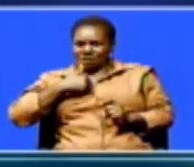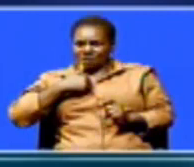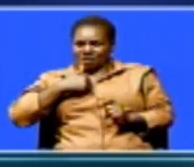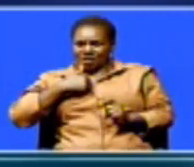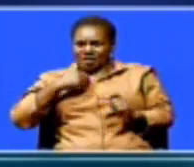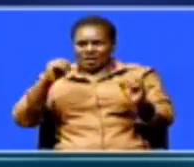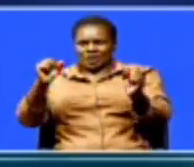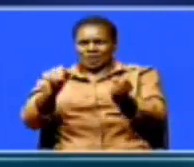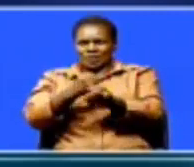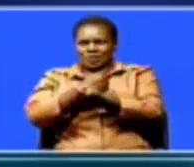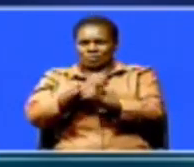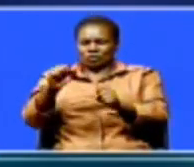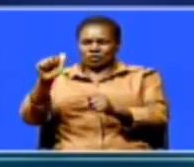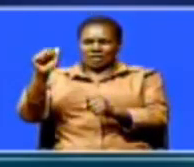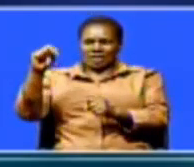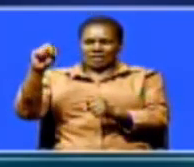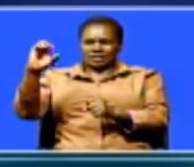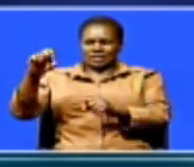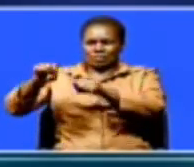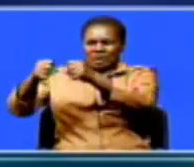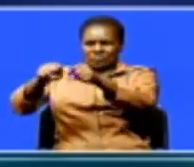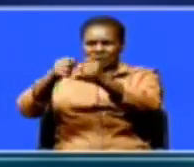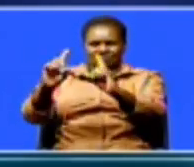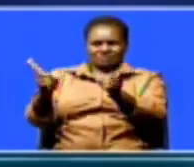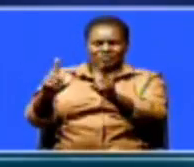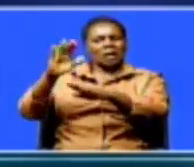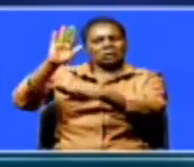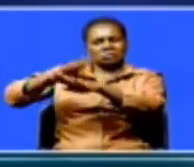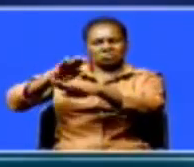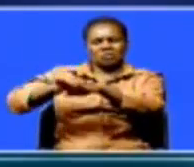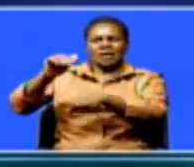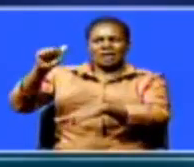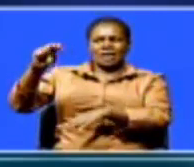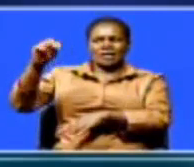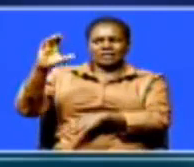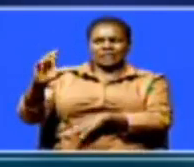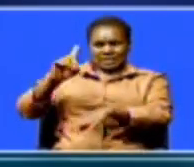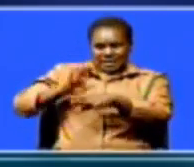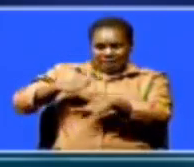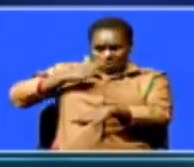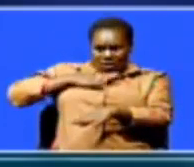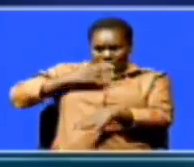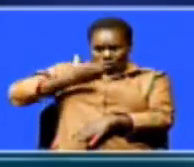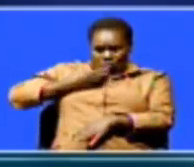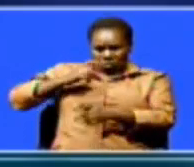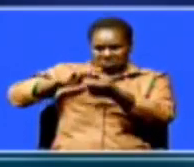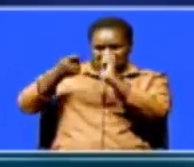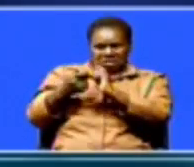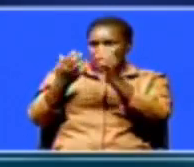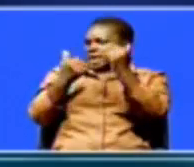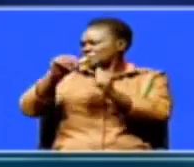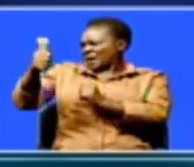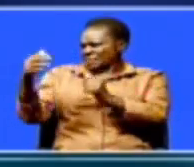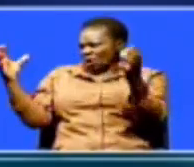it cannot be the role of ANC to interfere. Fair enough. And ANC, when we are making our changes, we don't